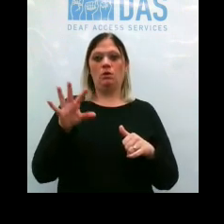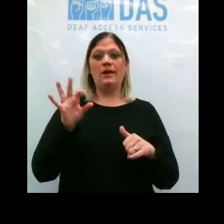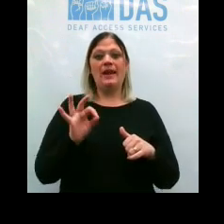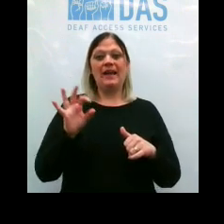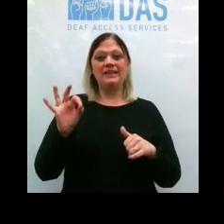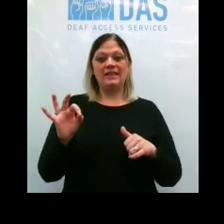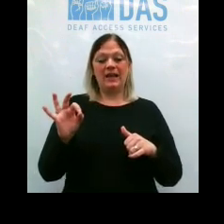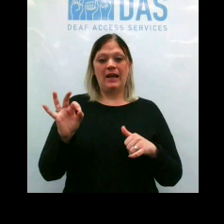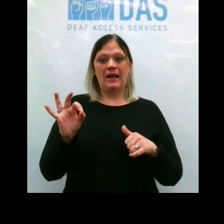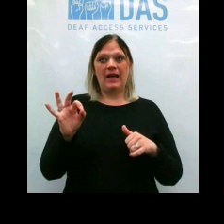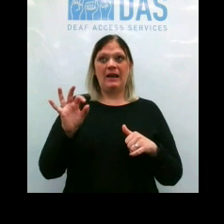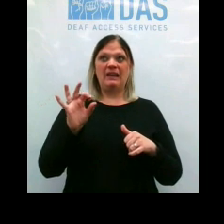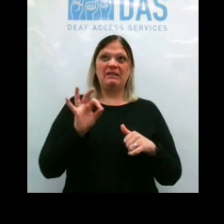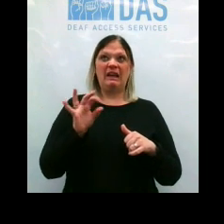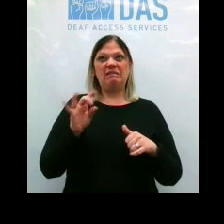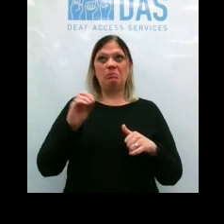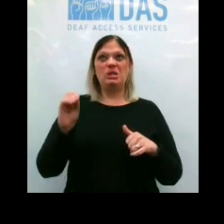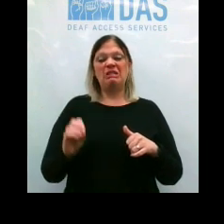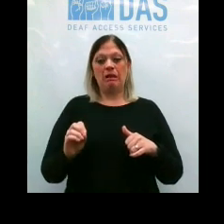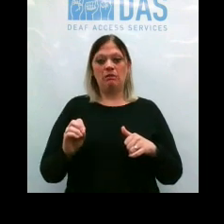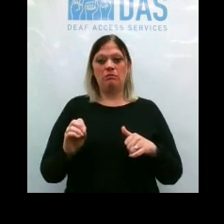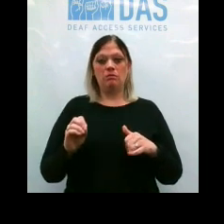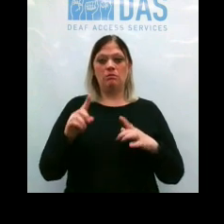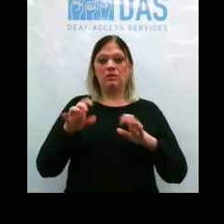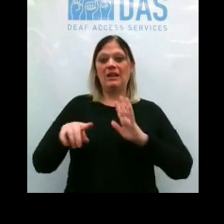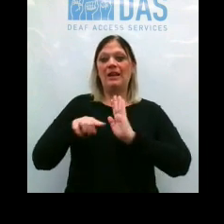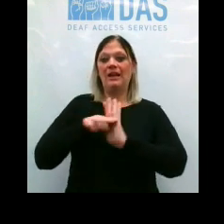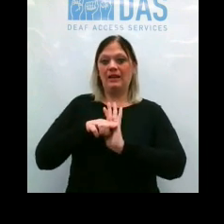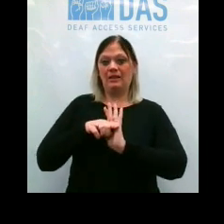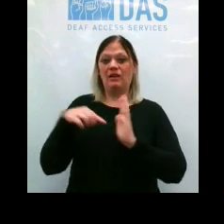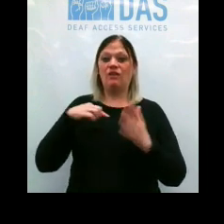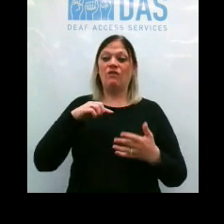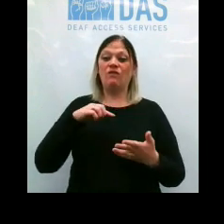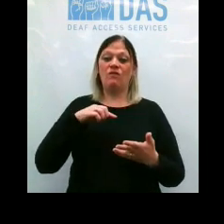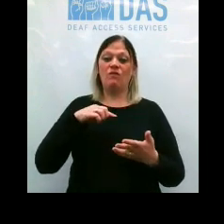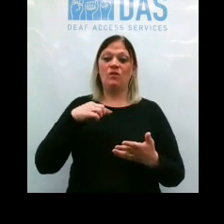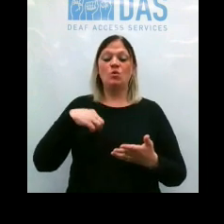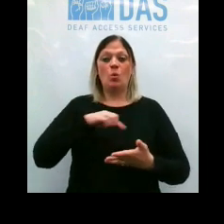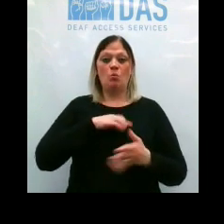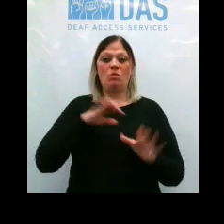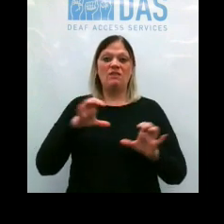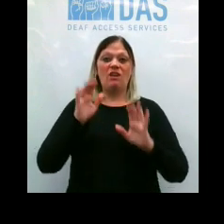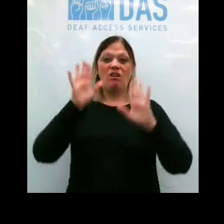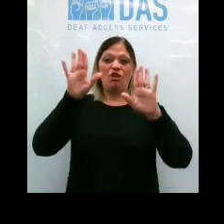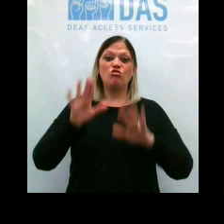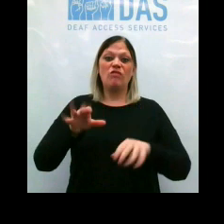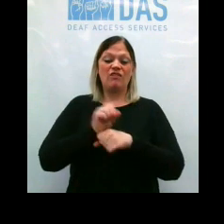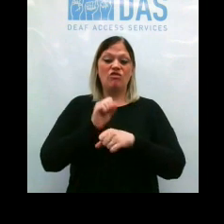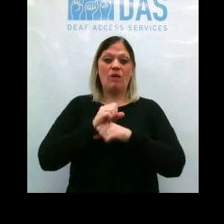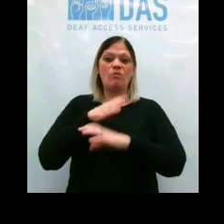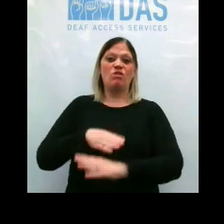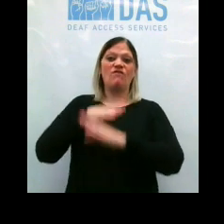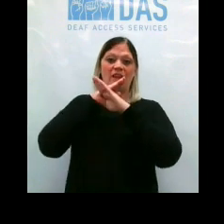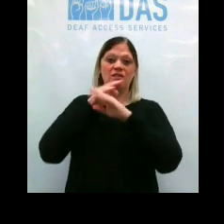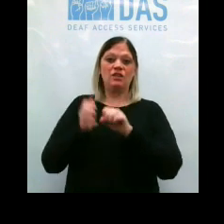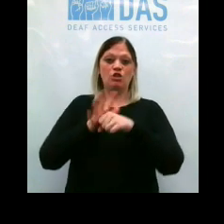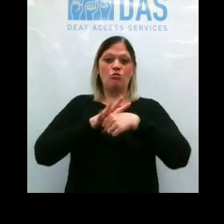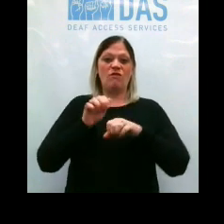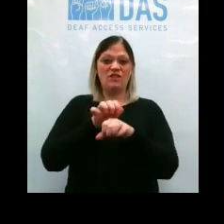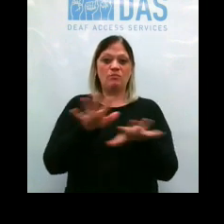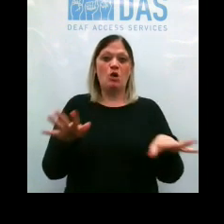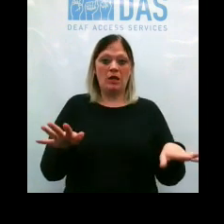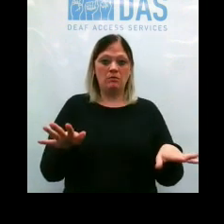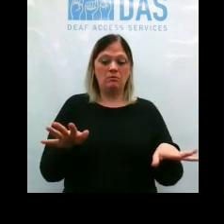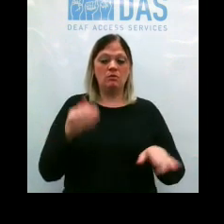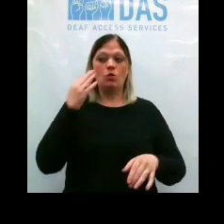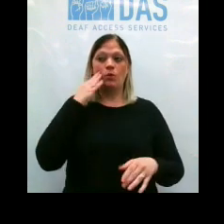99 to 98% of them tested negative, which means we've done a great job of preventing the coronavirus from being spread. And we do know that a